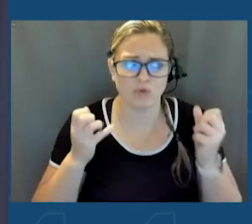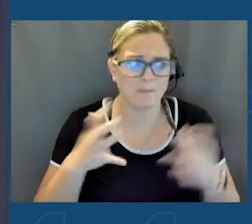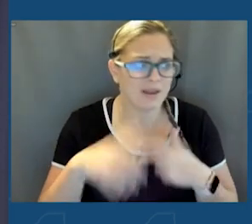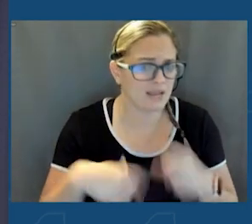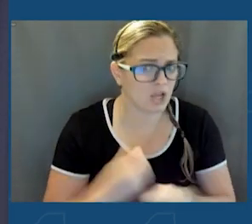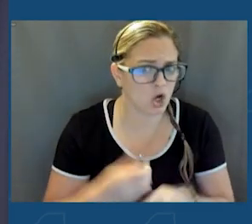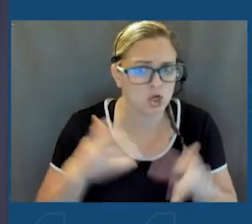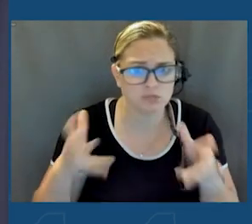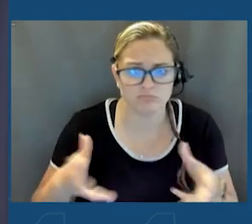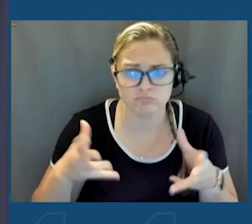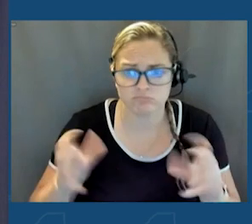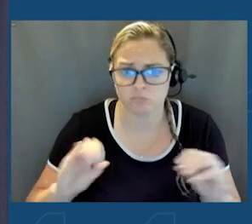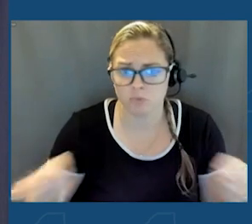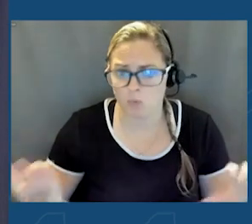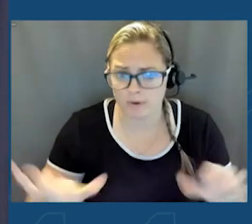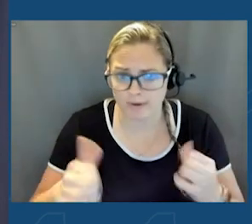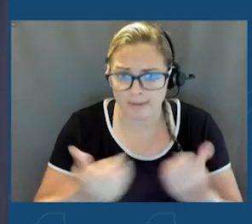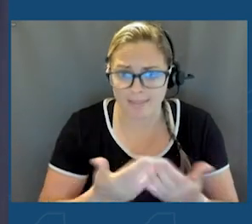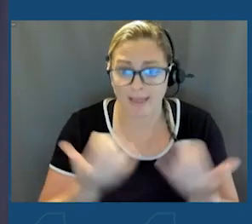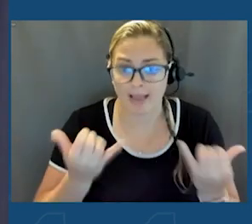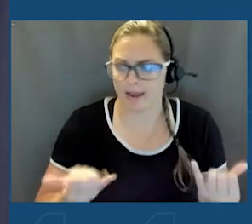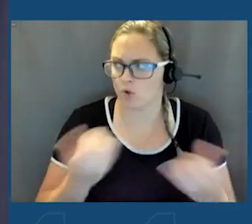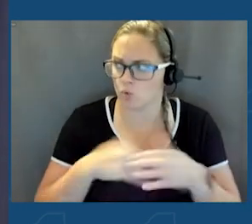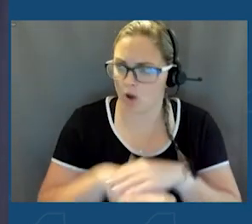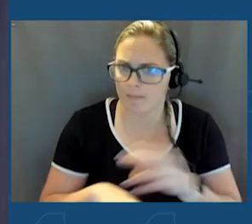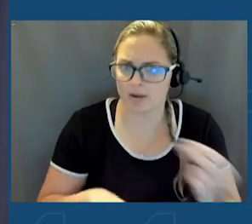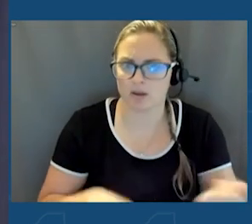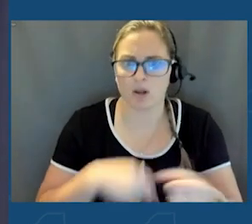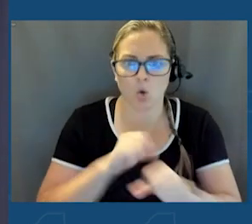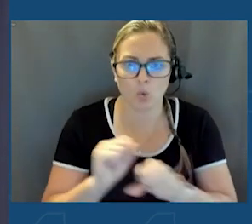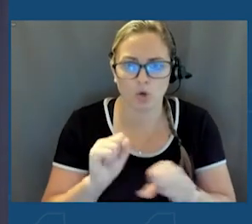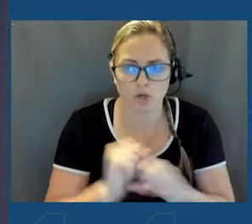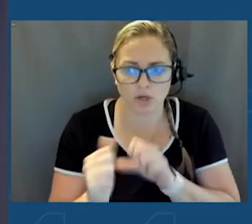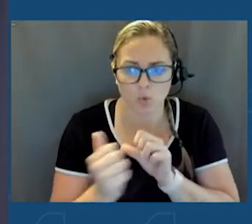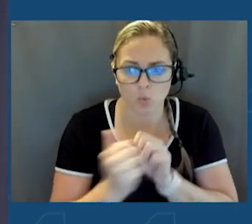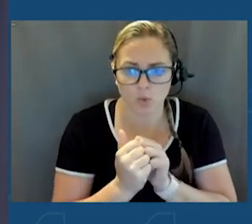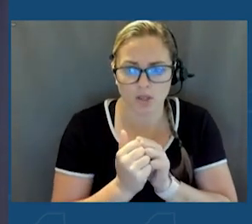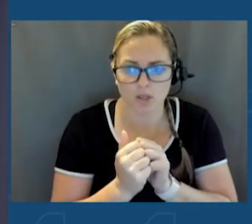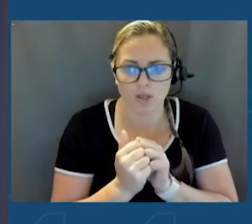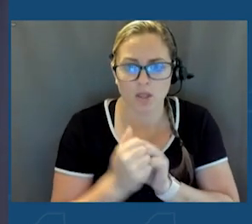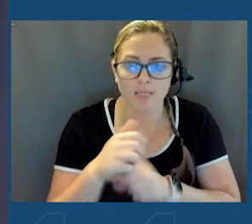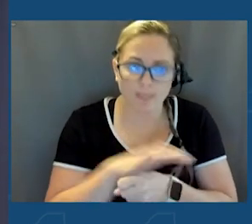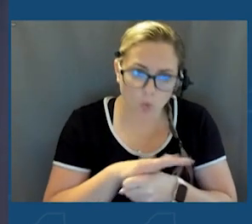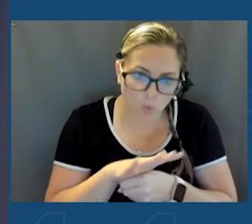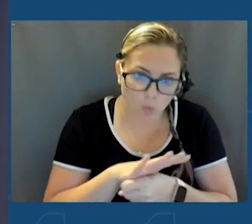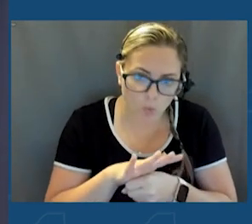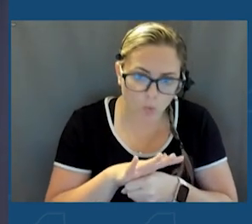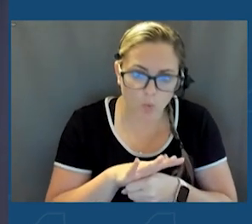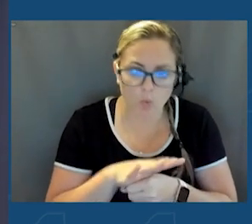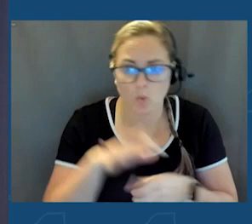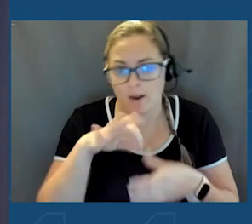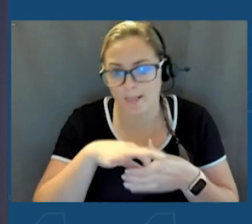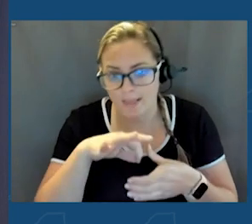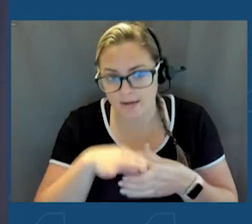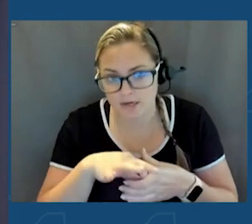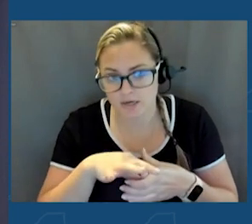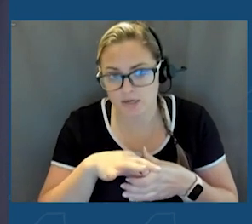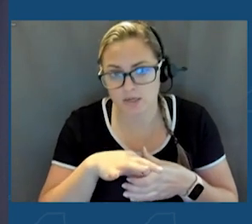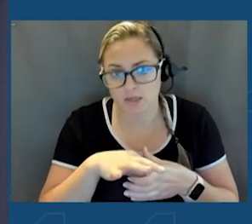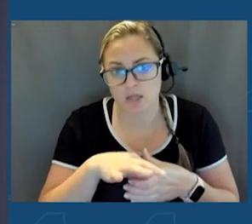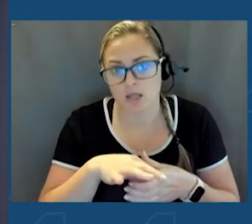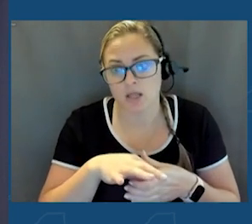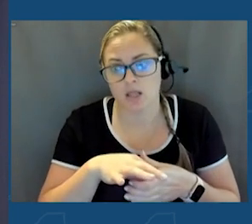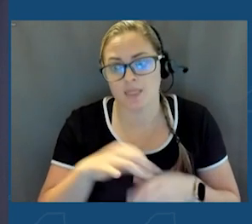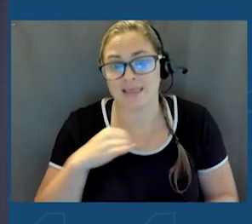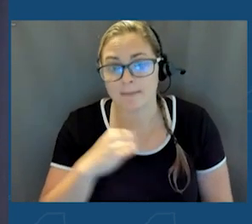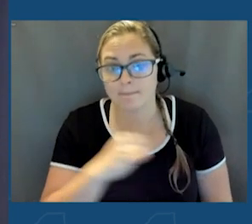years. And coming in and working with the local electeds, particularly the mayors